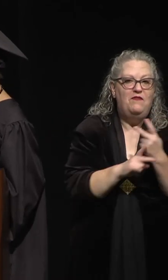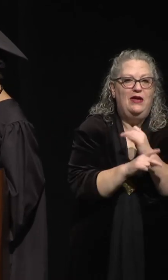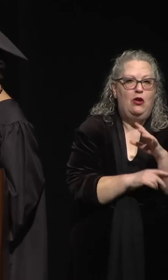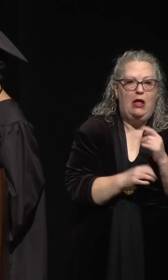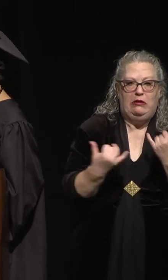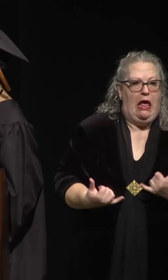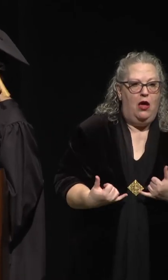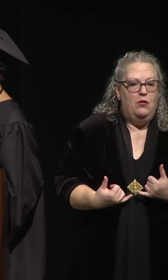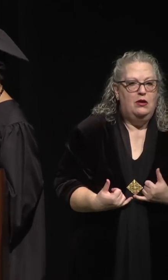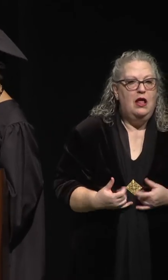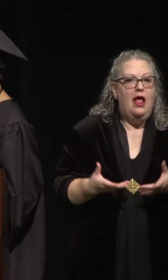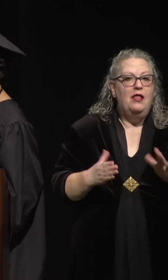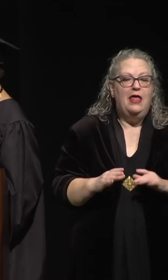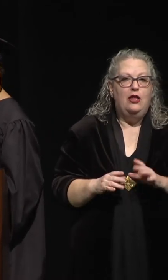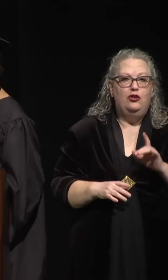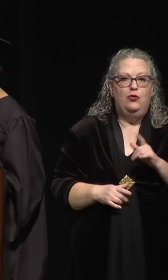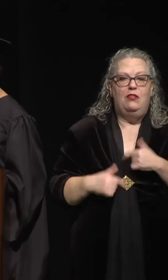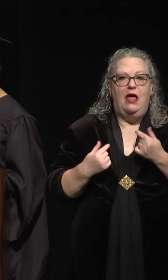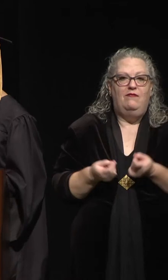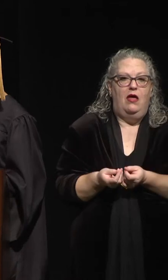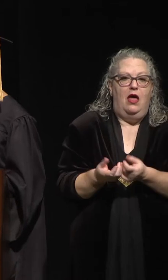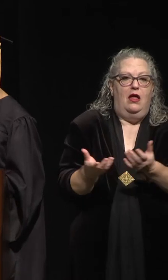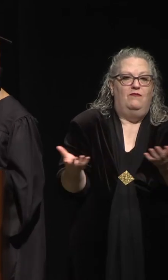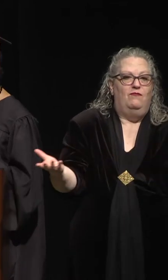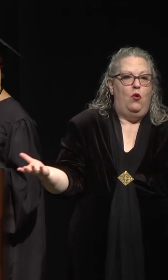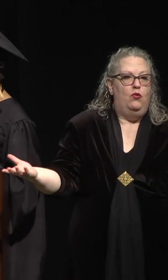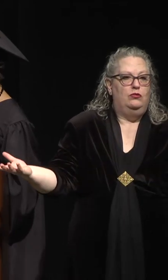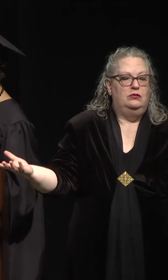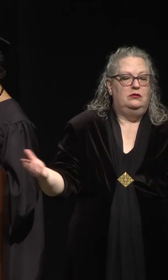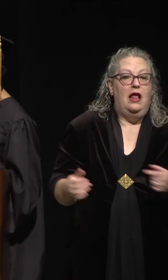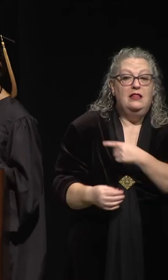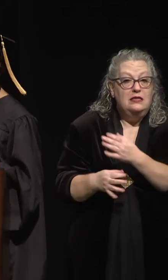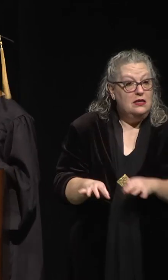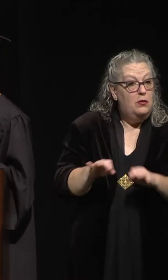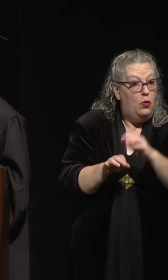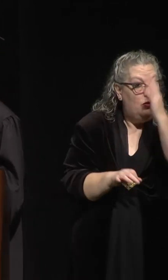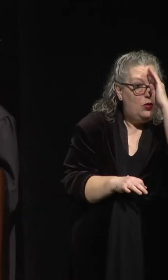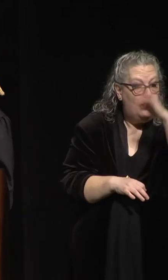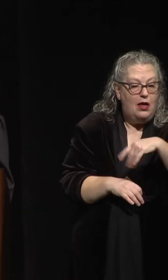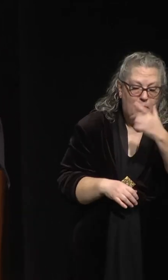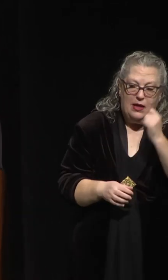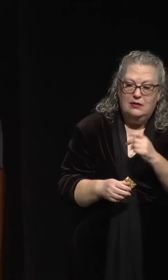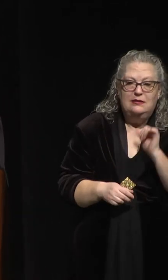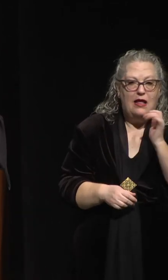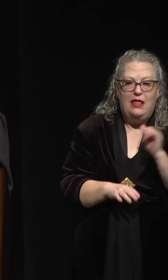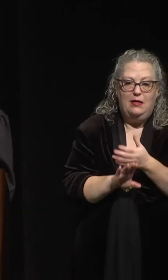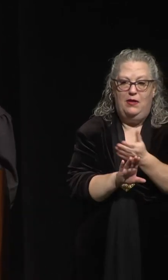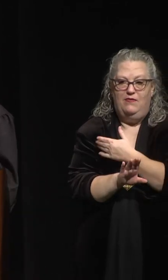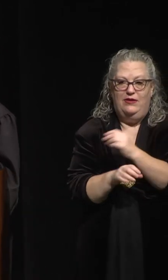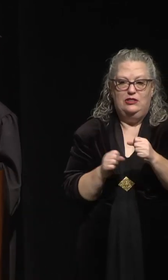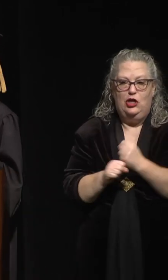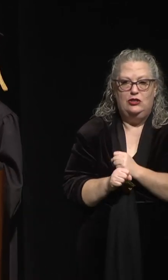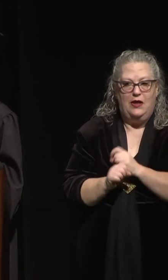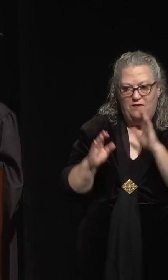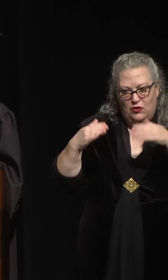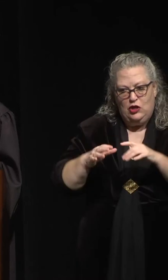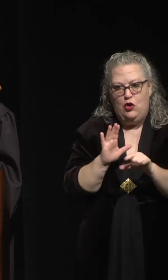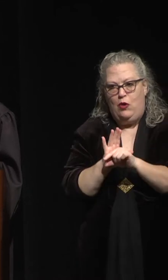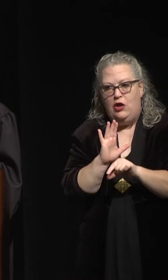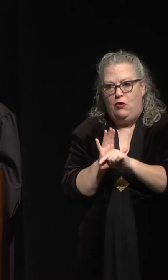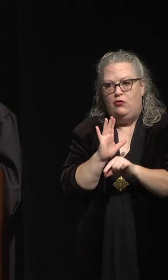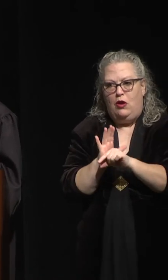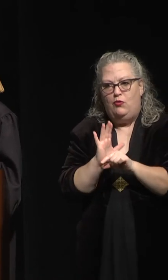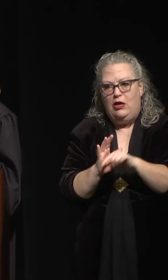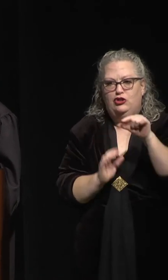out yet. Let your life unfold. This is important to know, because unlike your previous years that have been defined by grades and